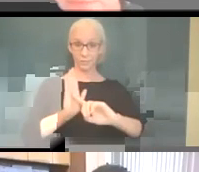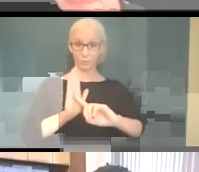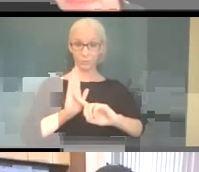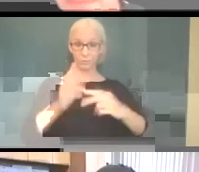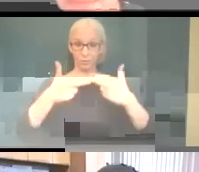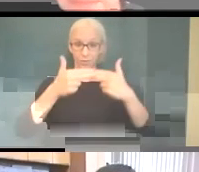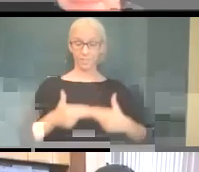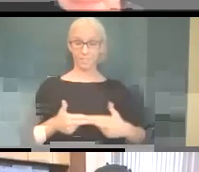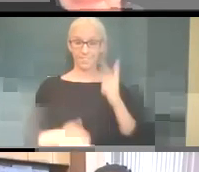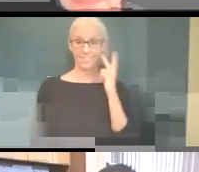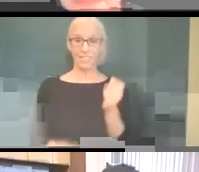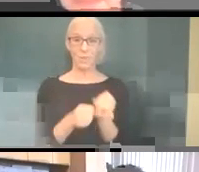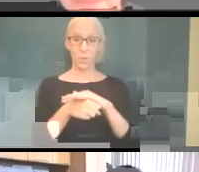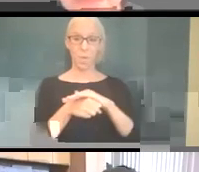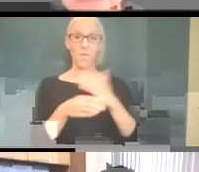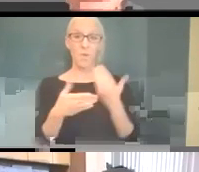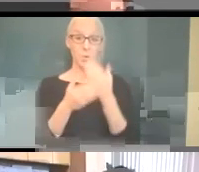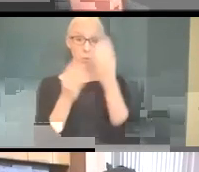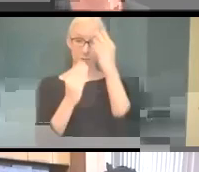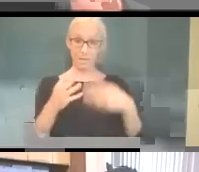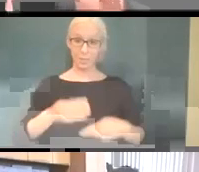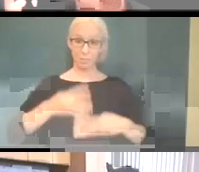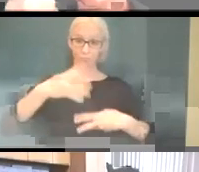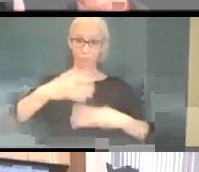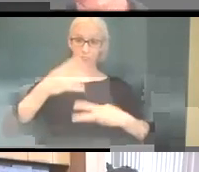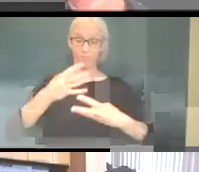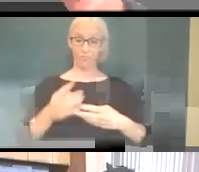okay. So you see COVID updates, correct?